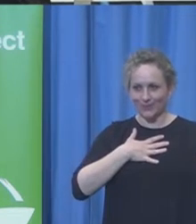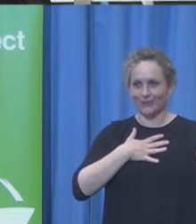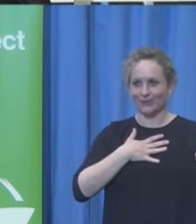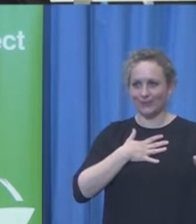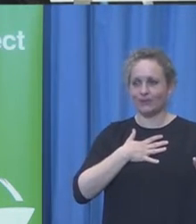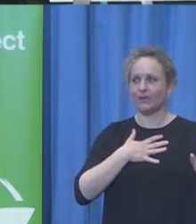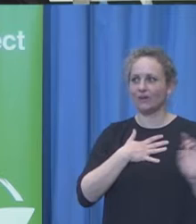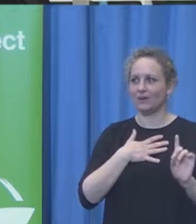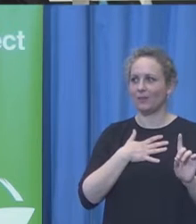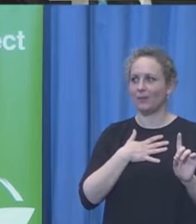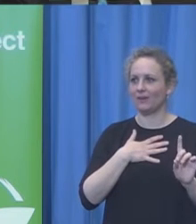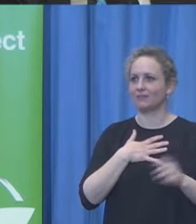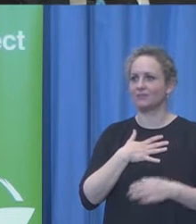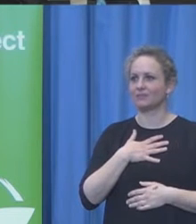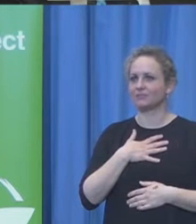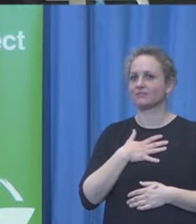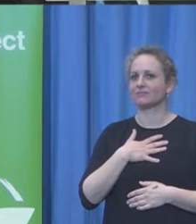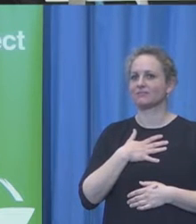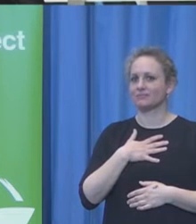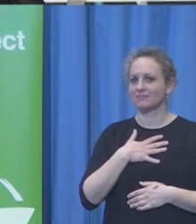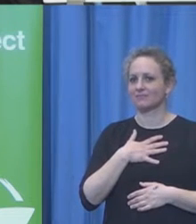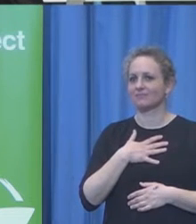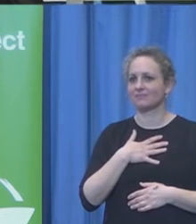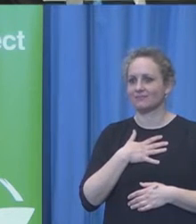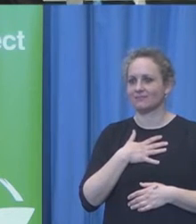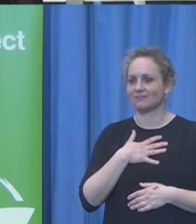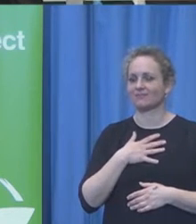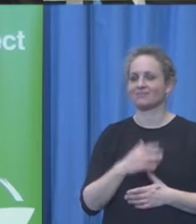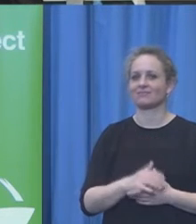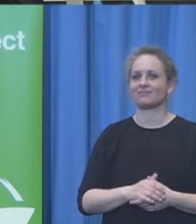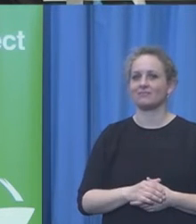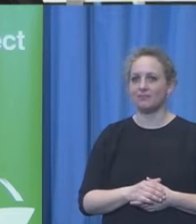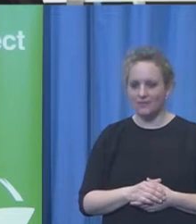In the work with the national